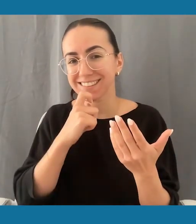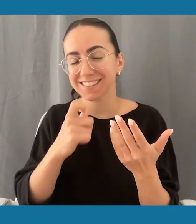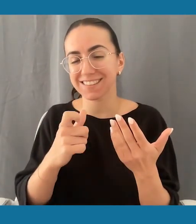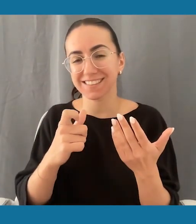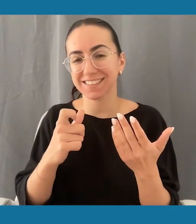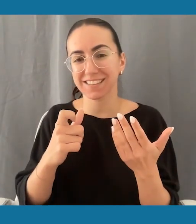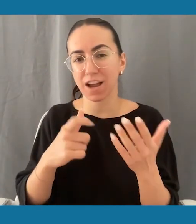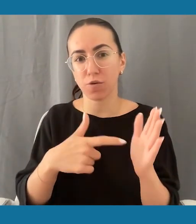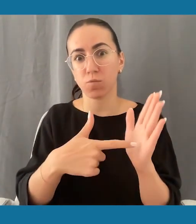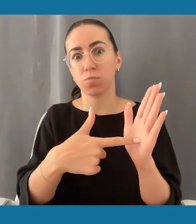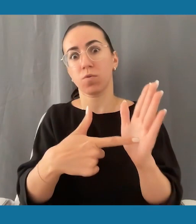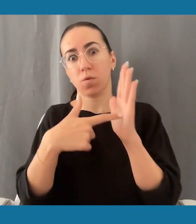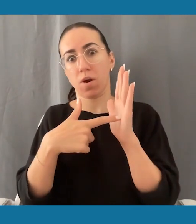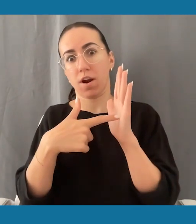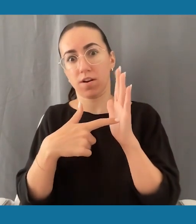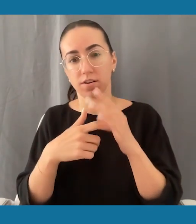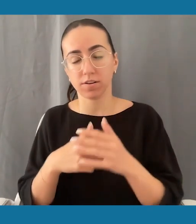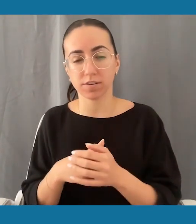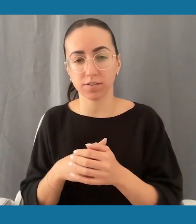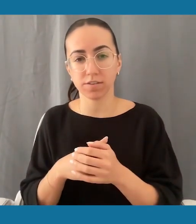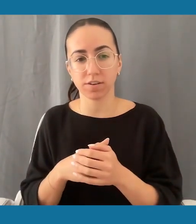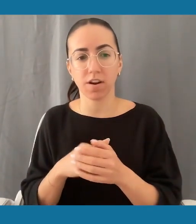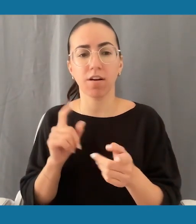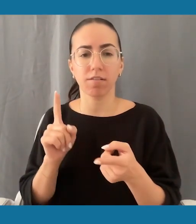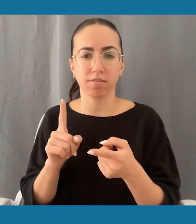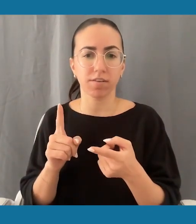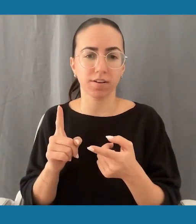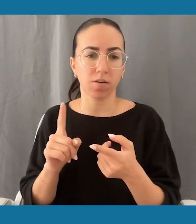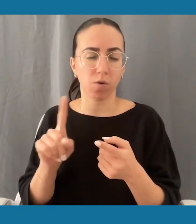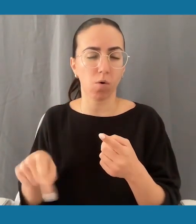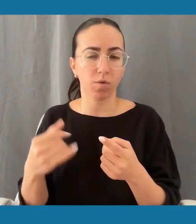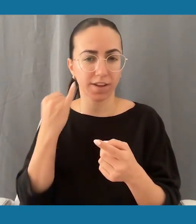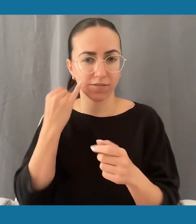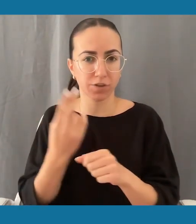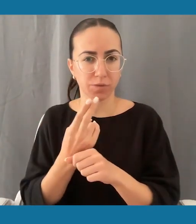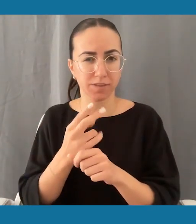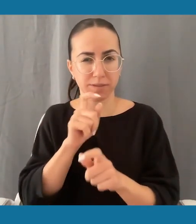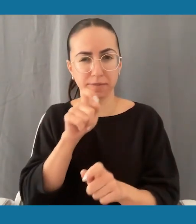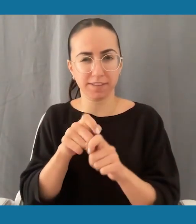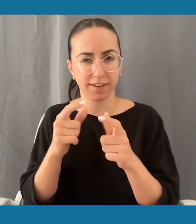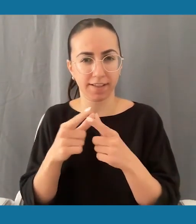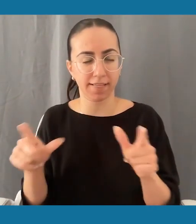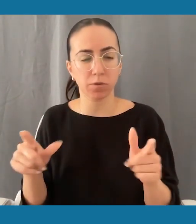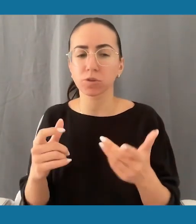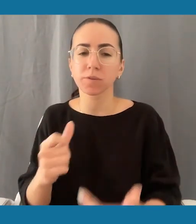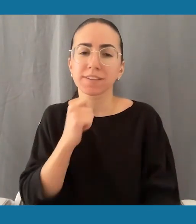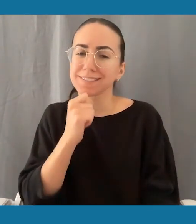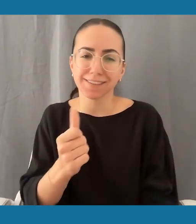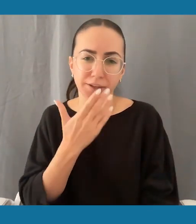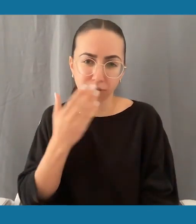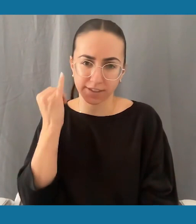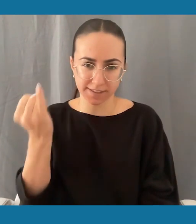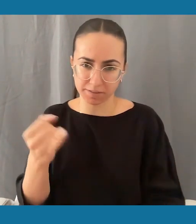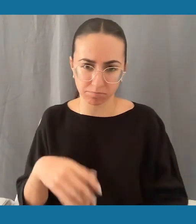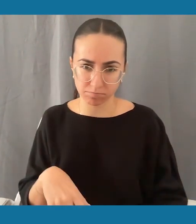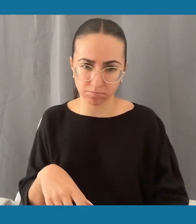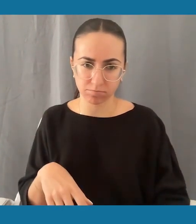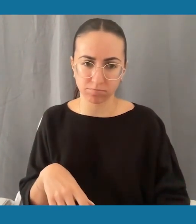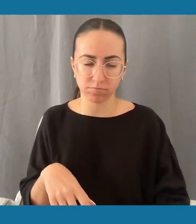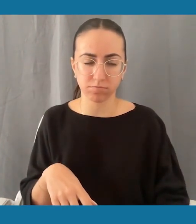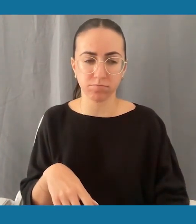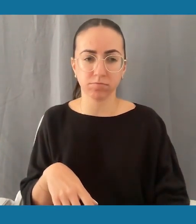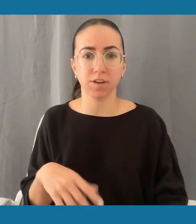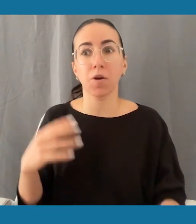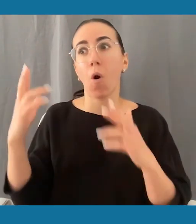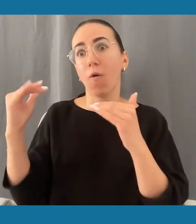binding unless you make it binding through the language that we use. So not a good idea to shoot it to the sibling with